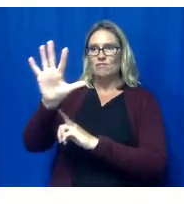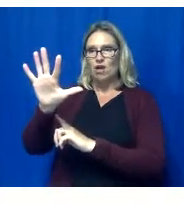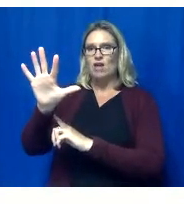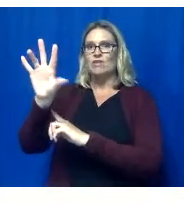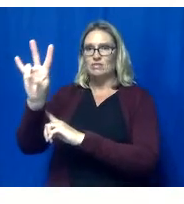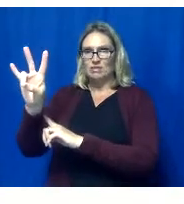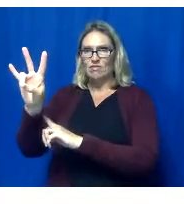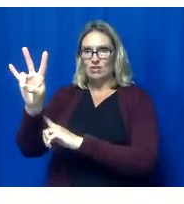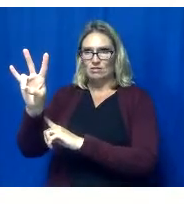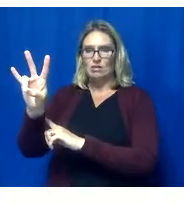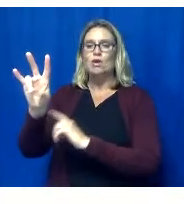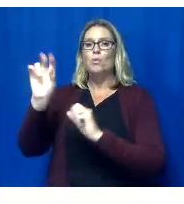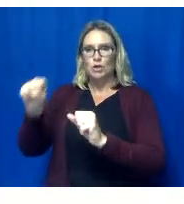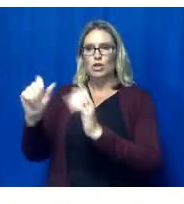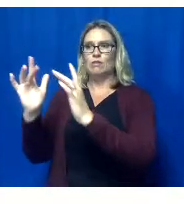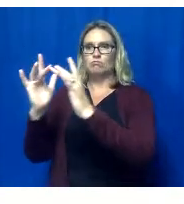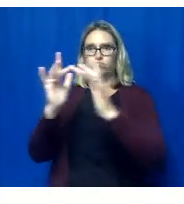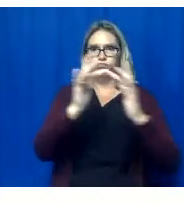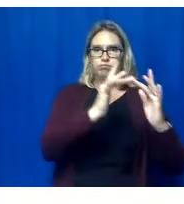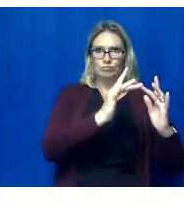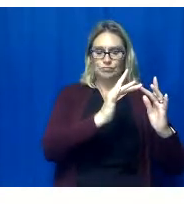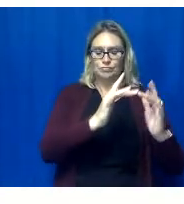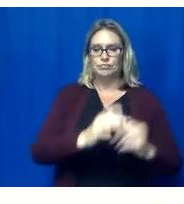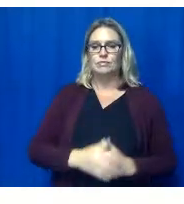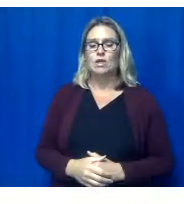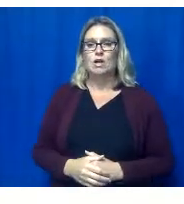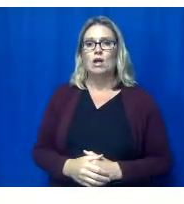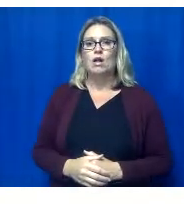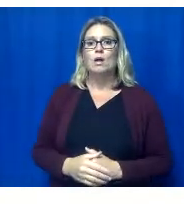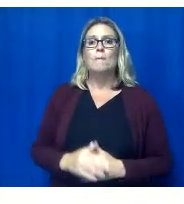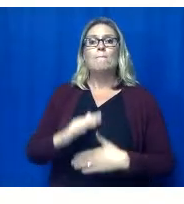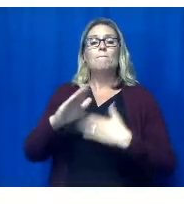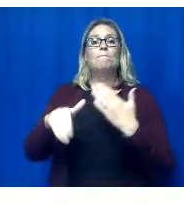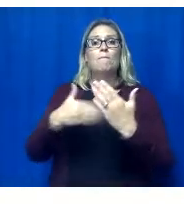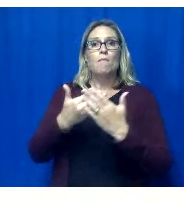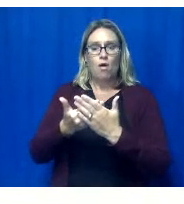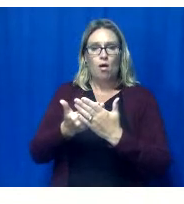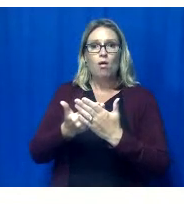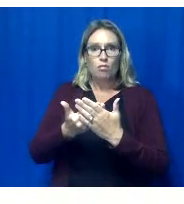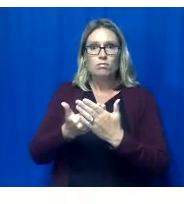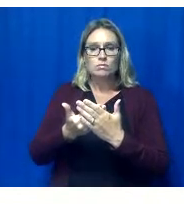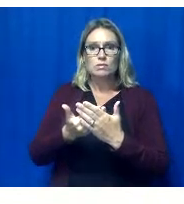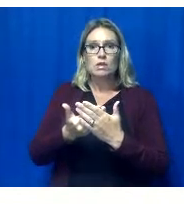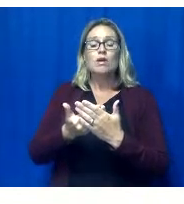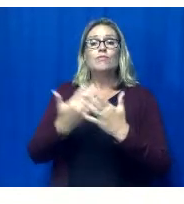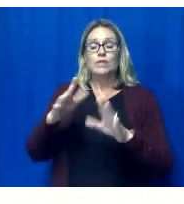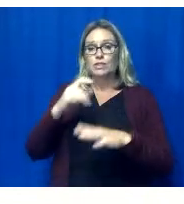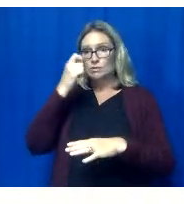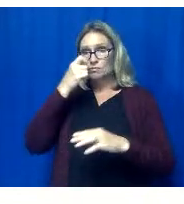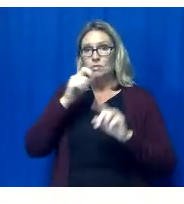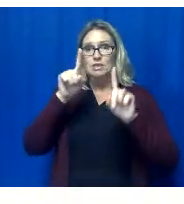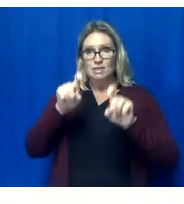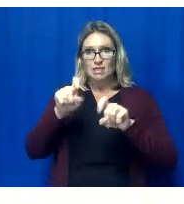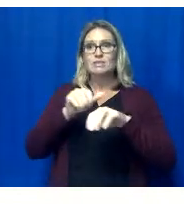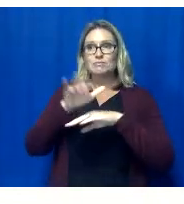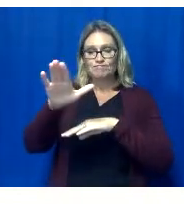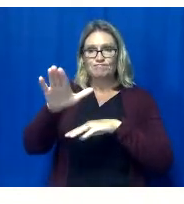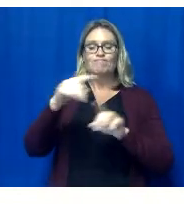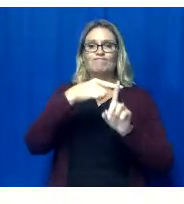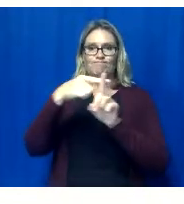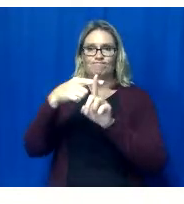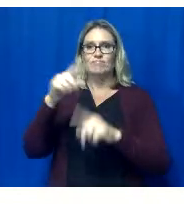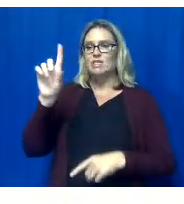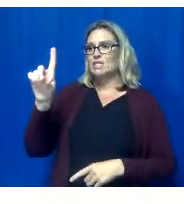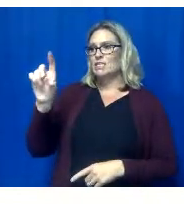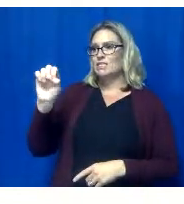7. All the eligible specimens were tested for Delta, and it is now the